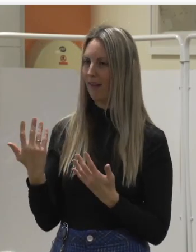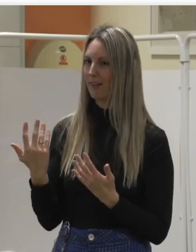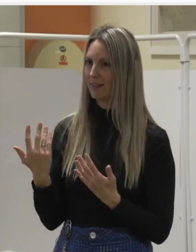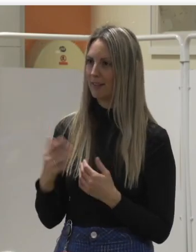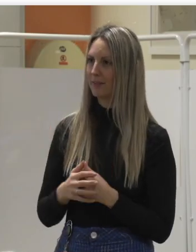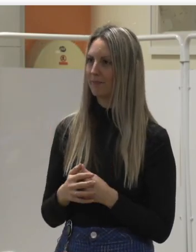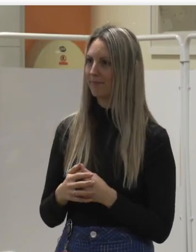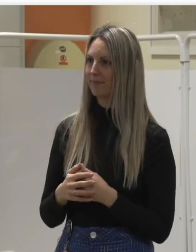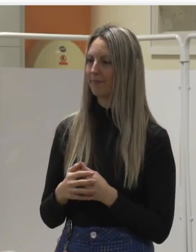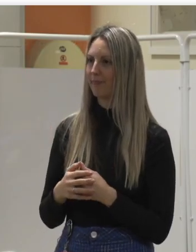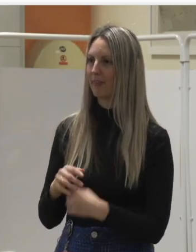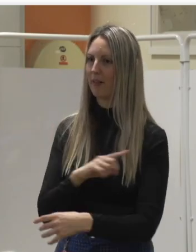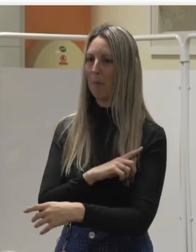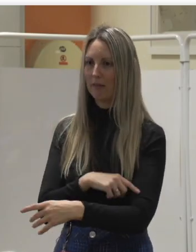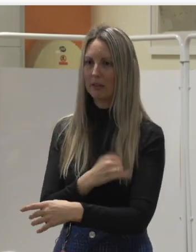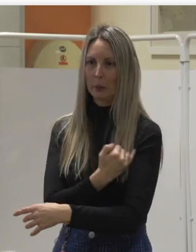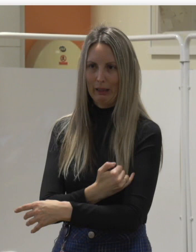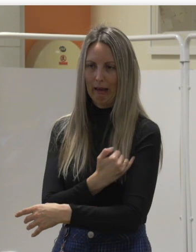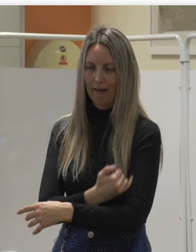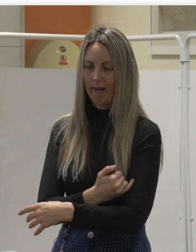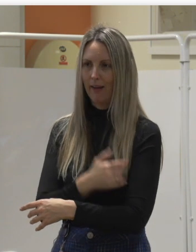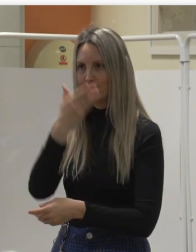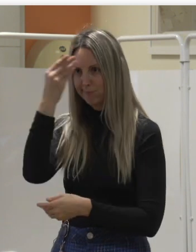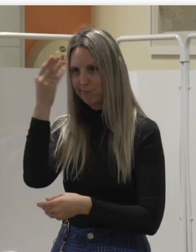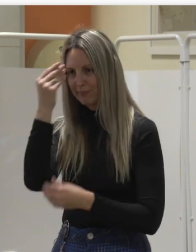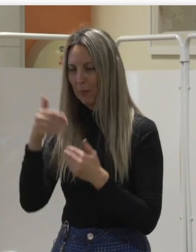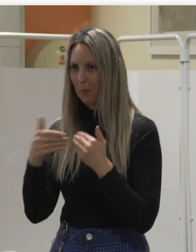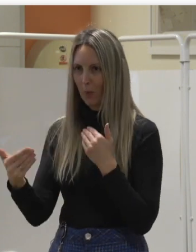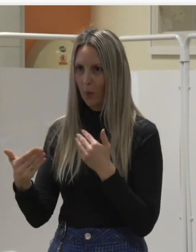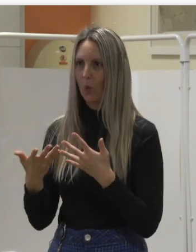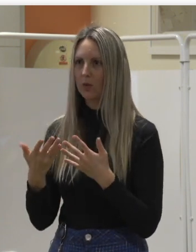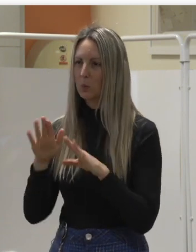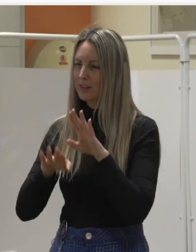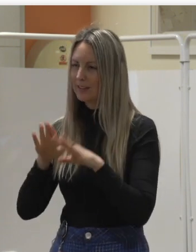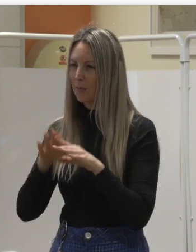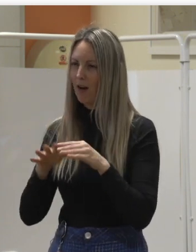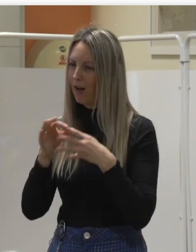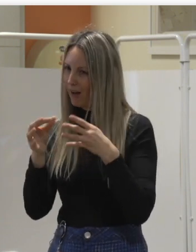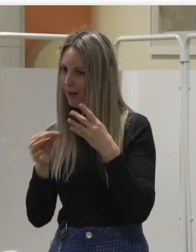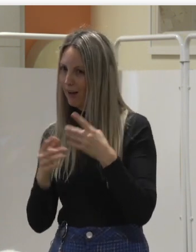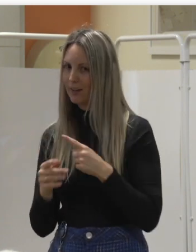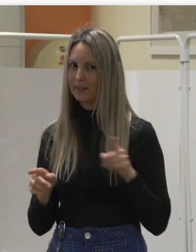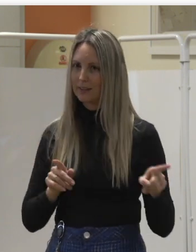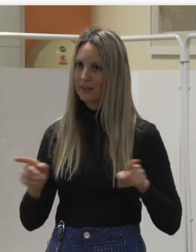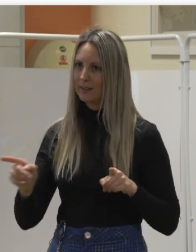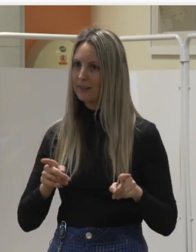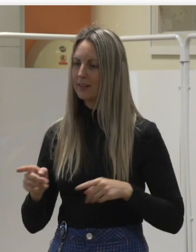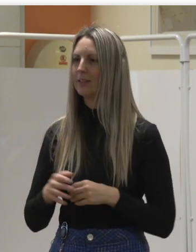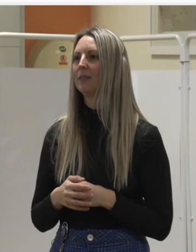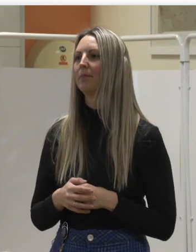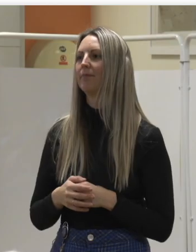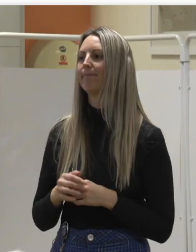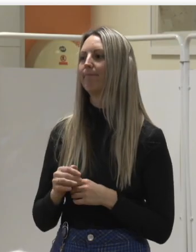they lose their muscle function to some extent. So we use help from our physiotherapist to build up their